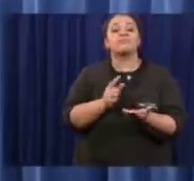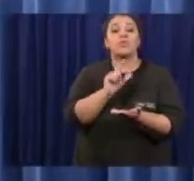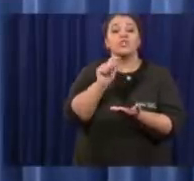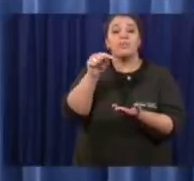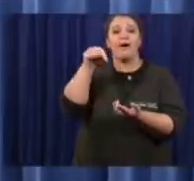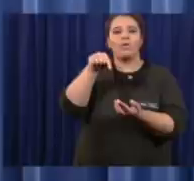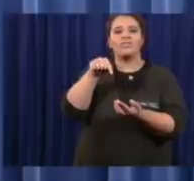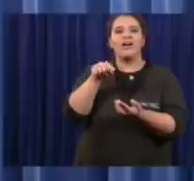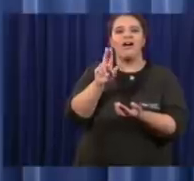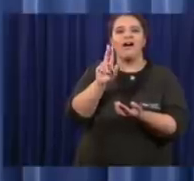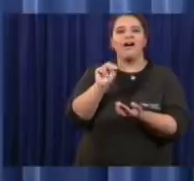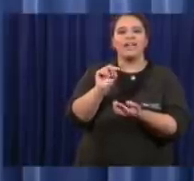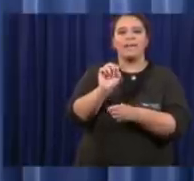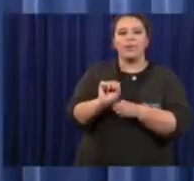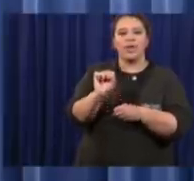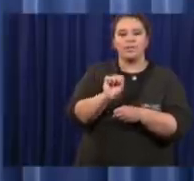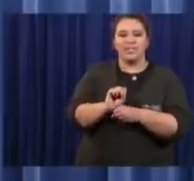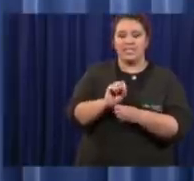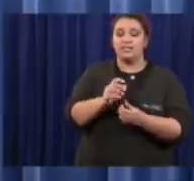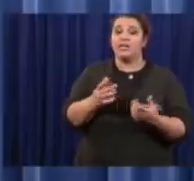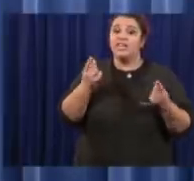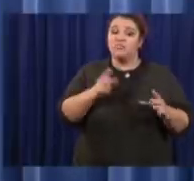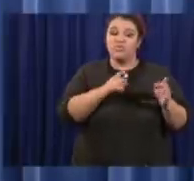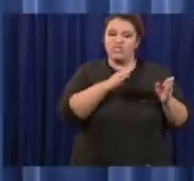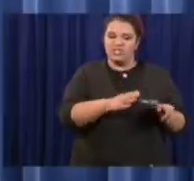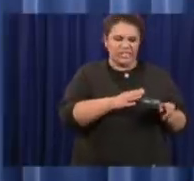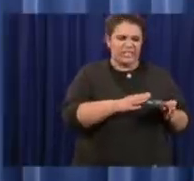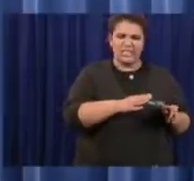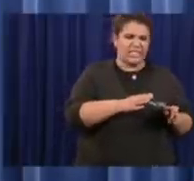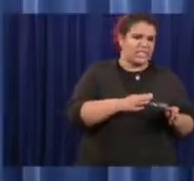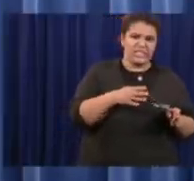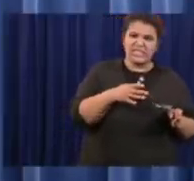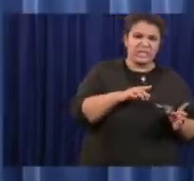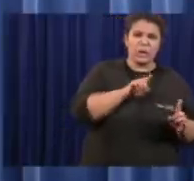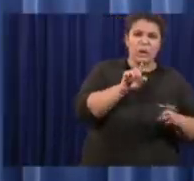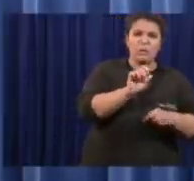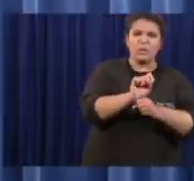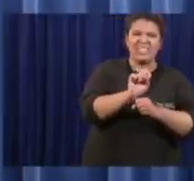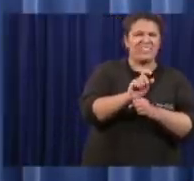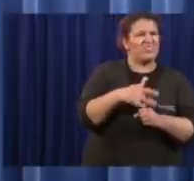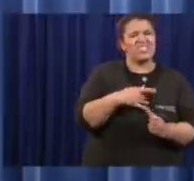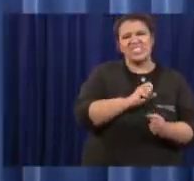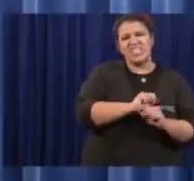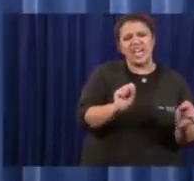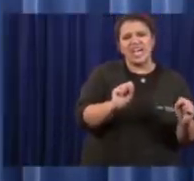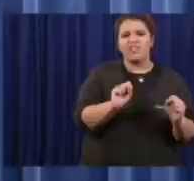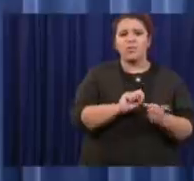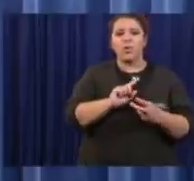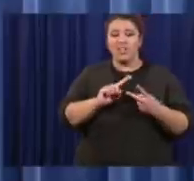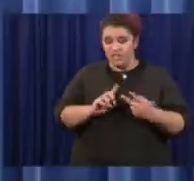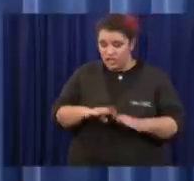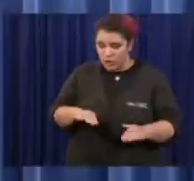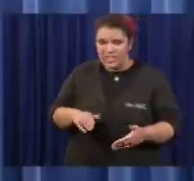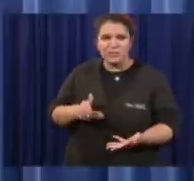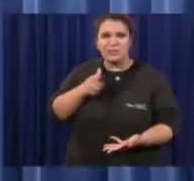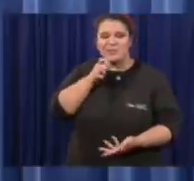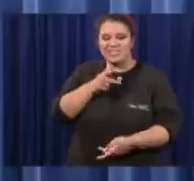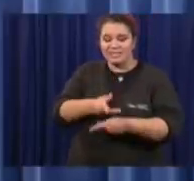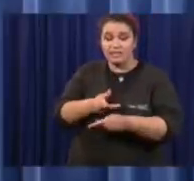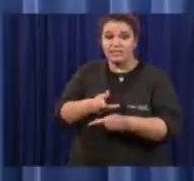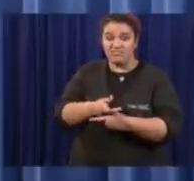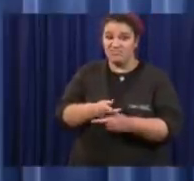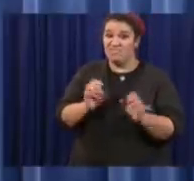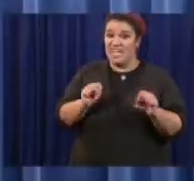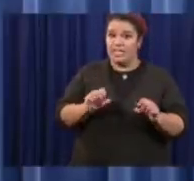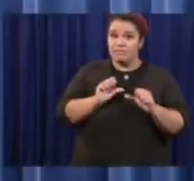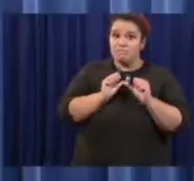to work or they need to stay home with children, would they still have access to unemployment through the state or the additional money through the